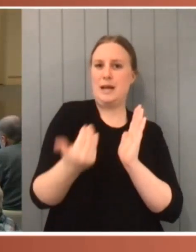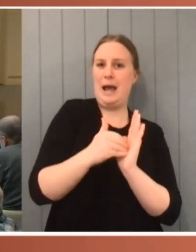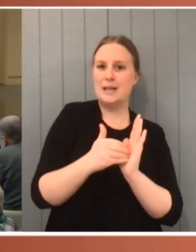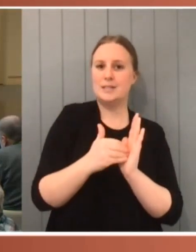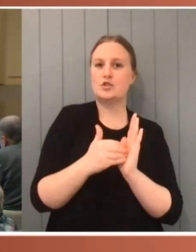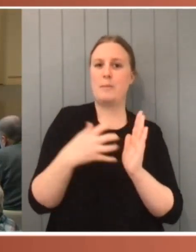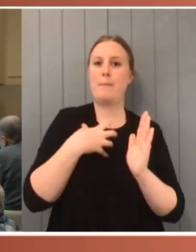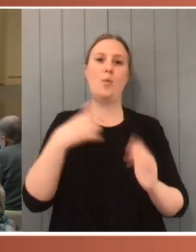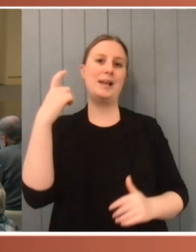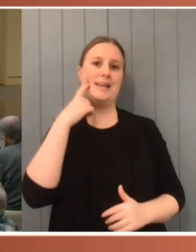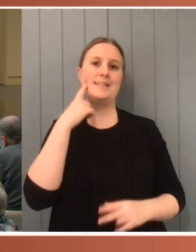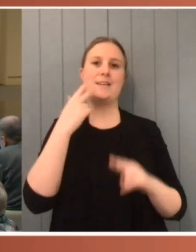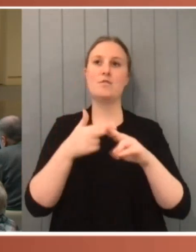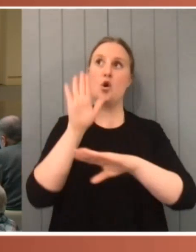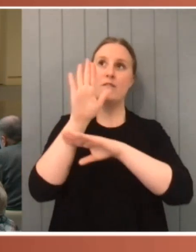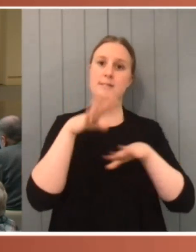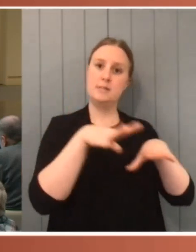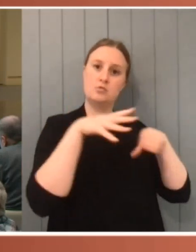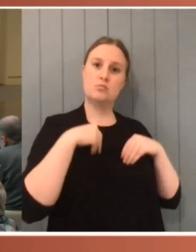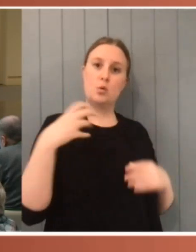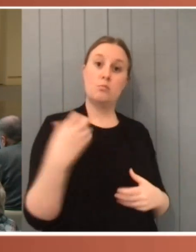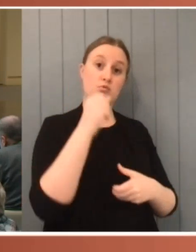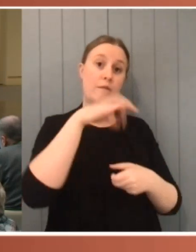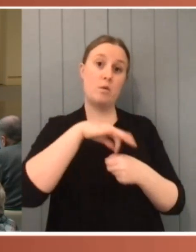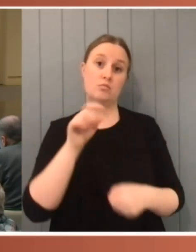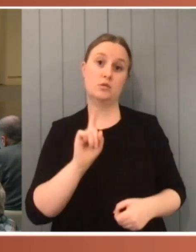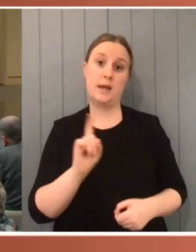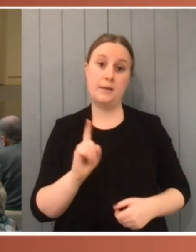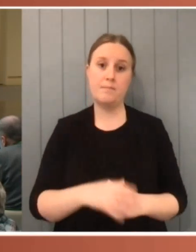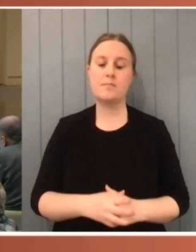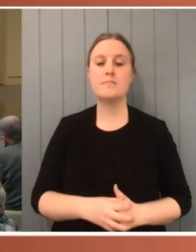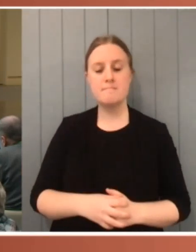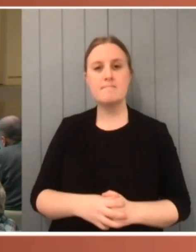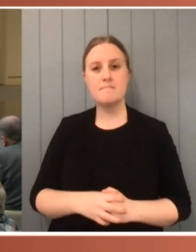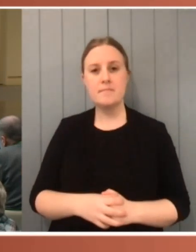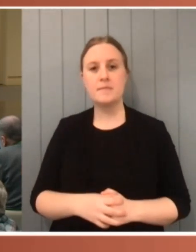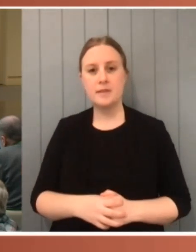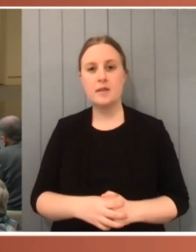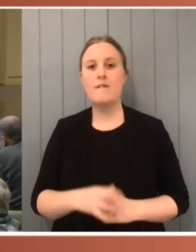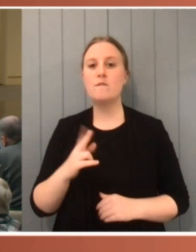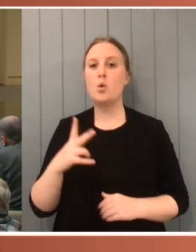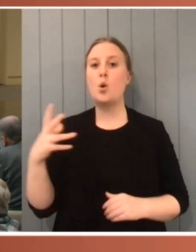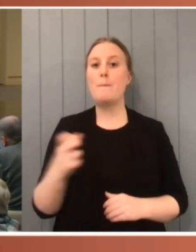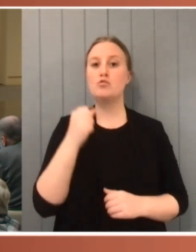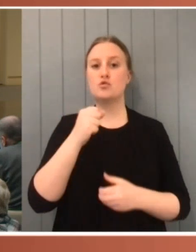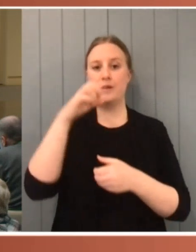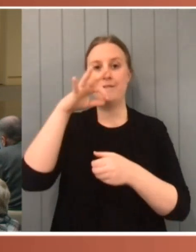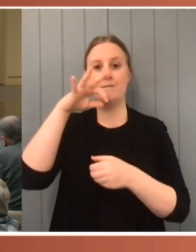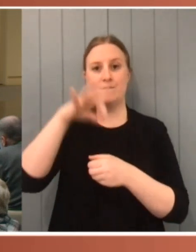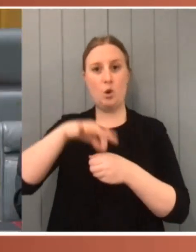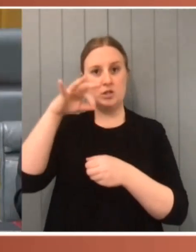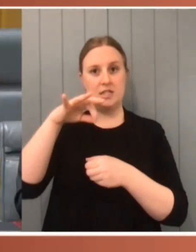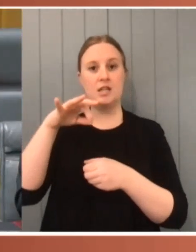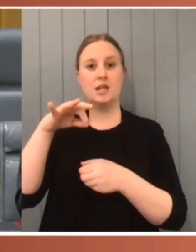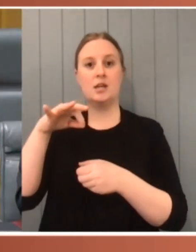It's interesting, from what I can work out, where compulsory voting, the growth in compulsory voting has been in South